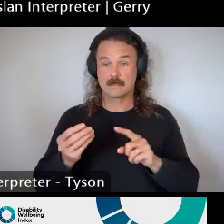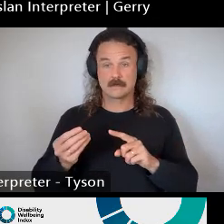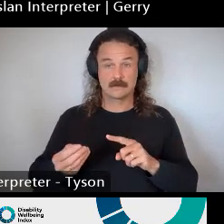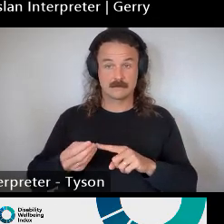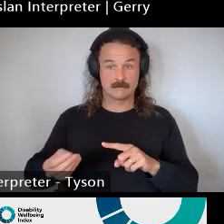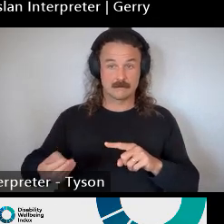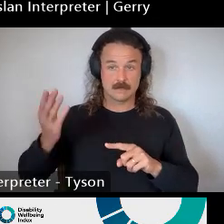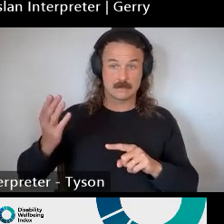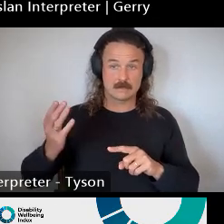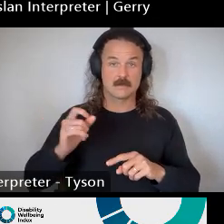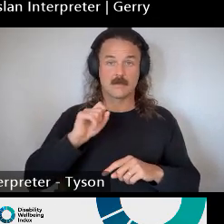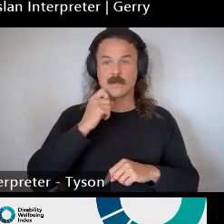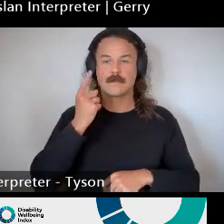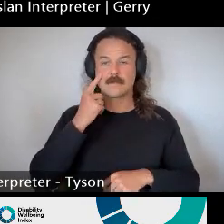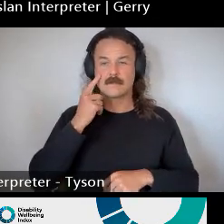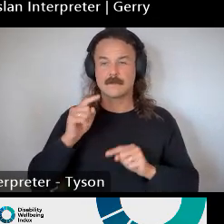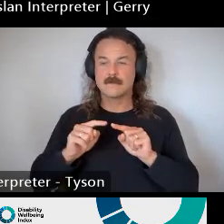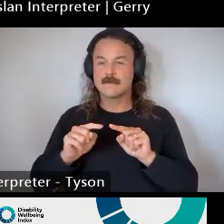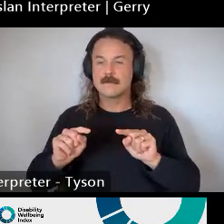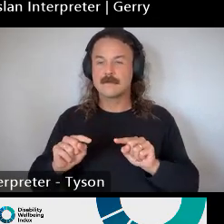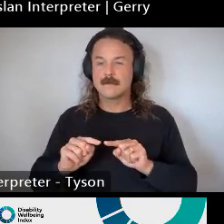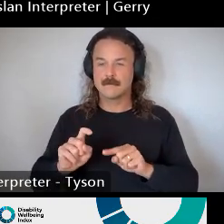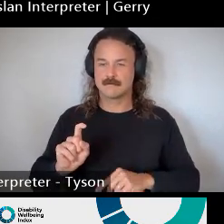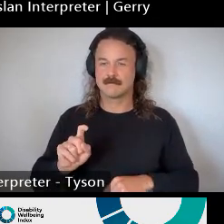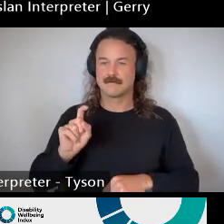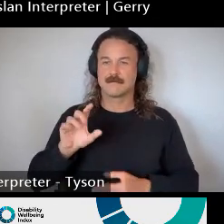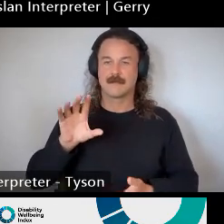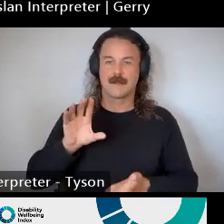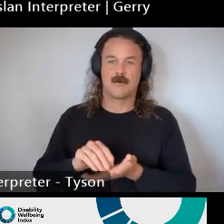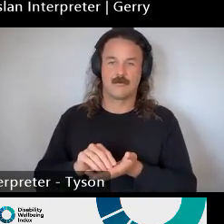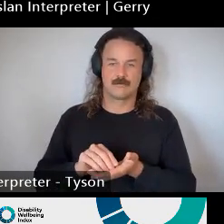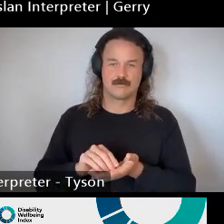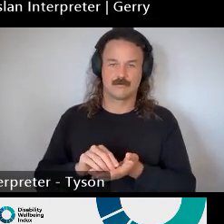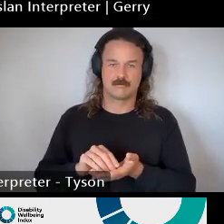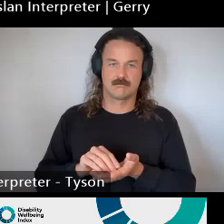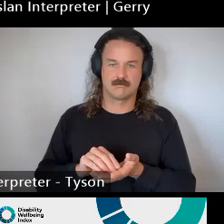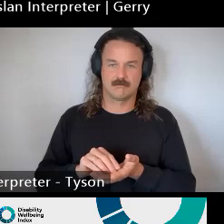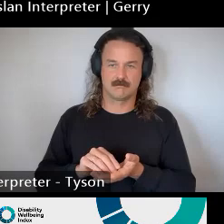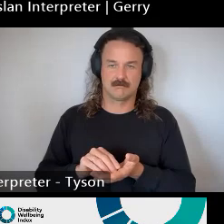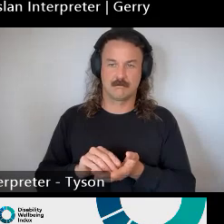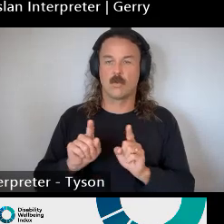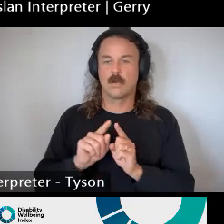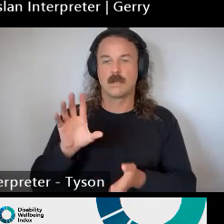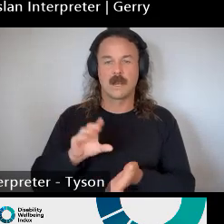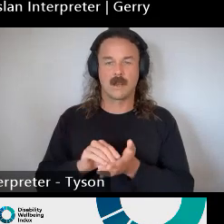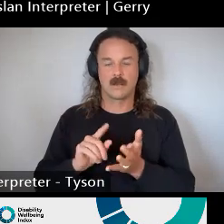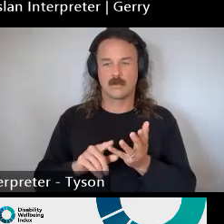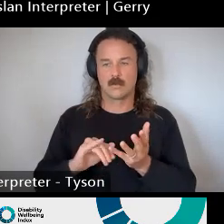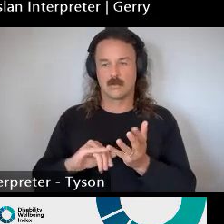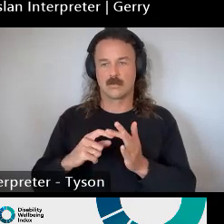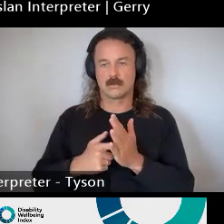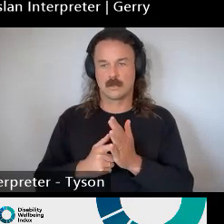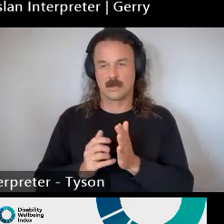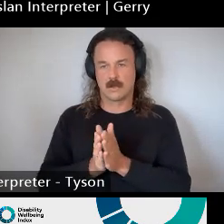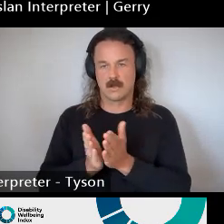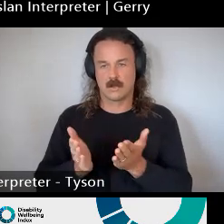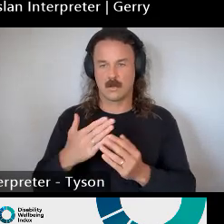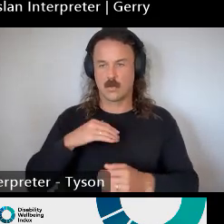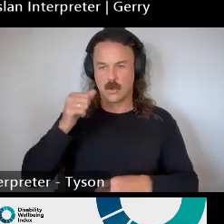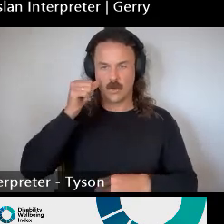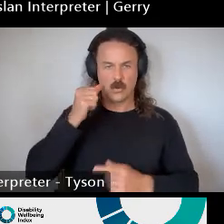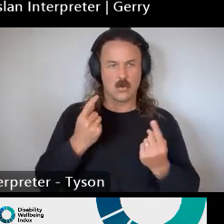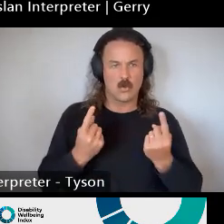button to download the versions you are after and the user guide. We want to have a sense of how DWI will be used and by whom. That's why we